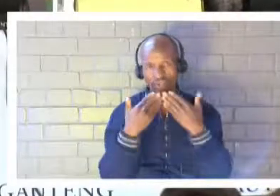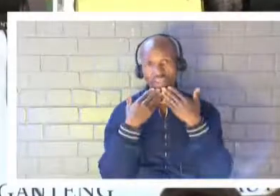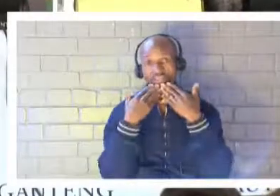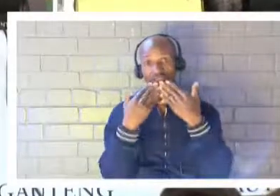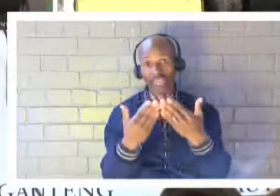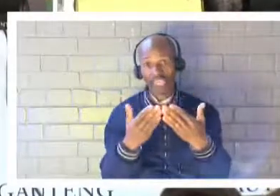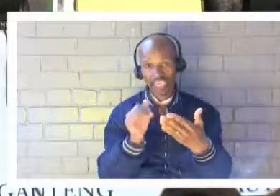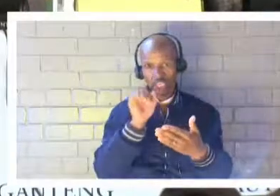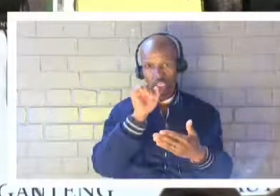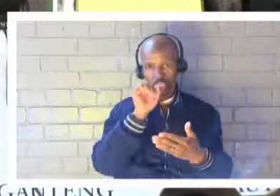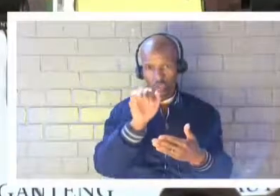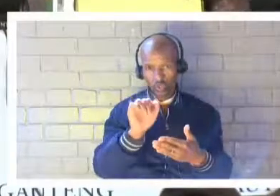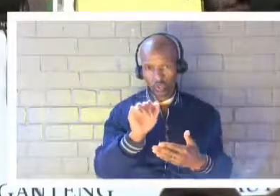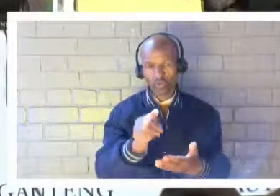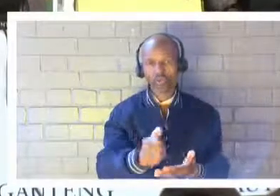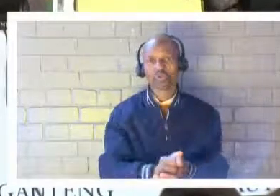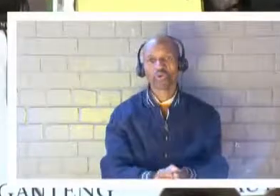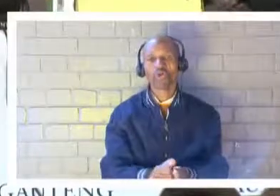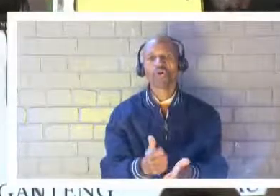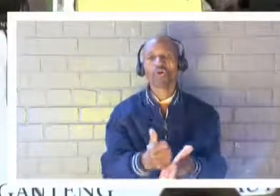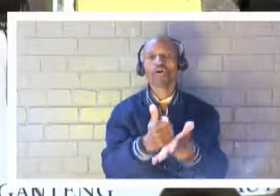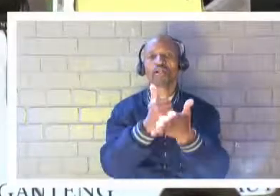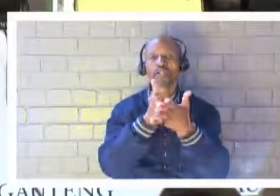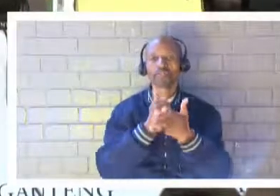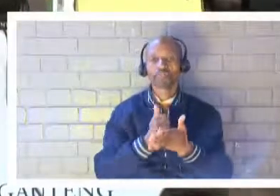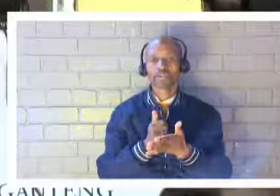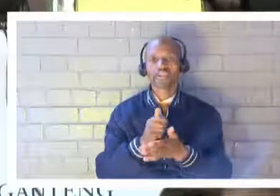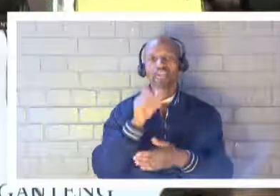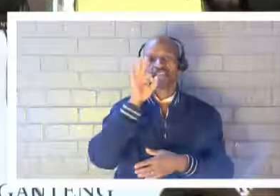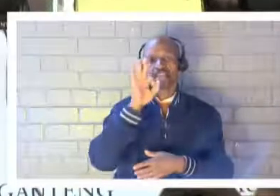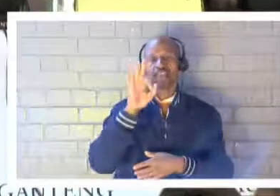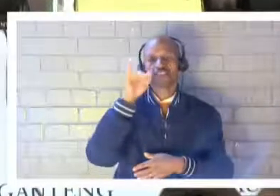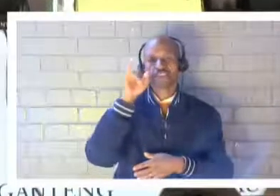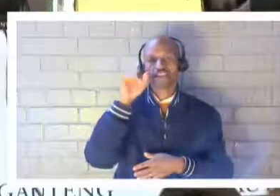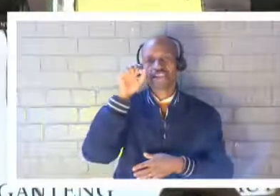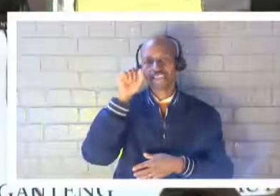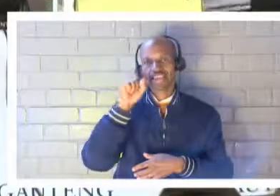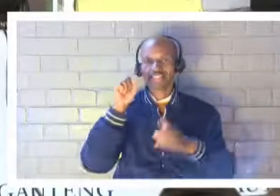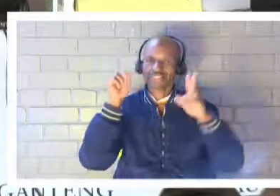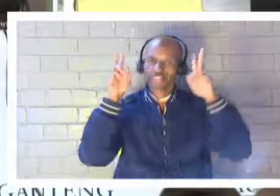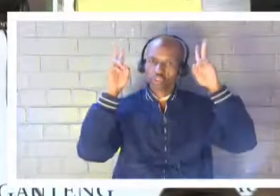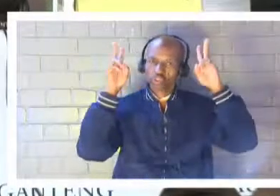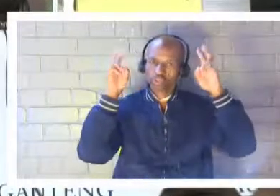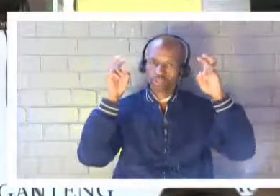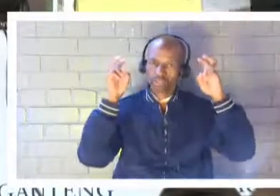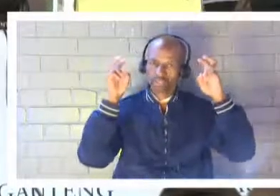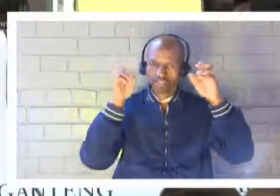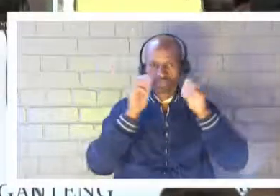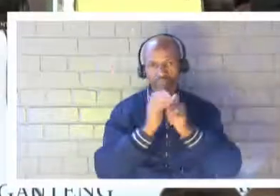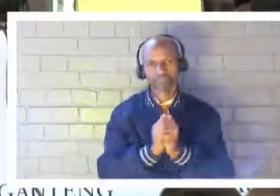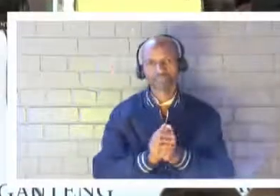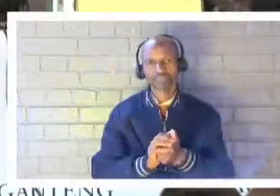appreciate your effort and contributions to the FIS topic.